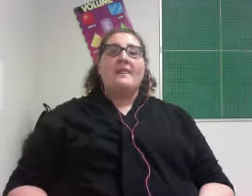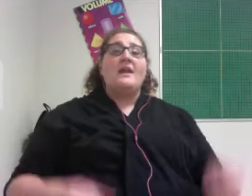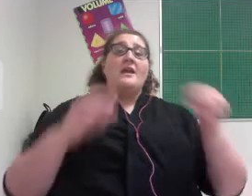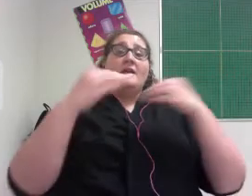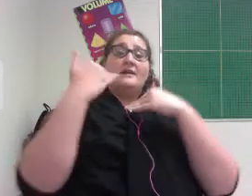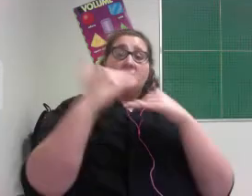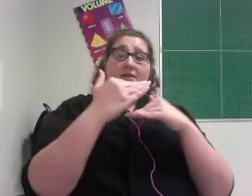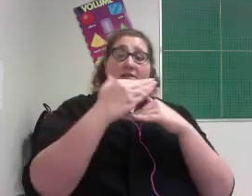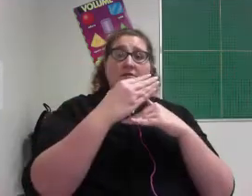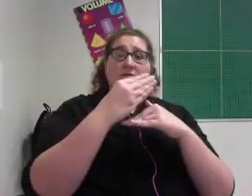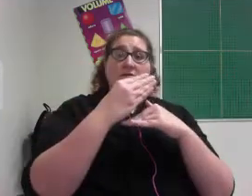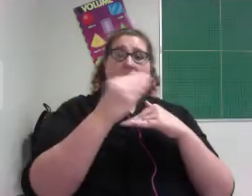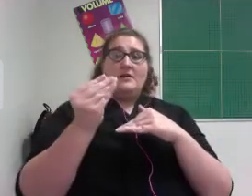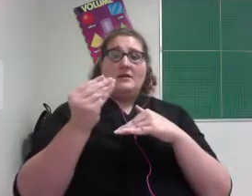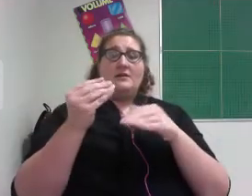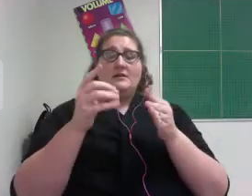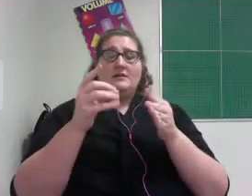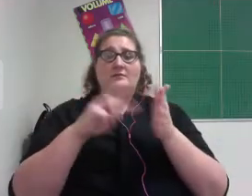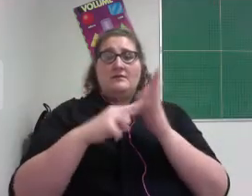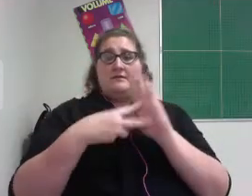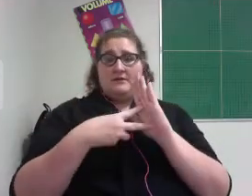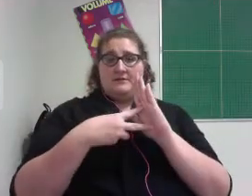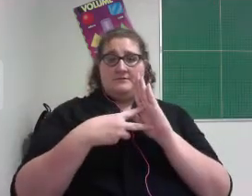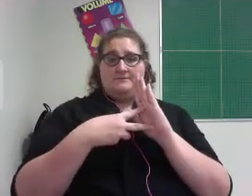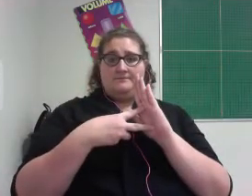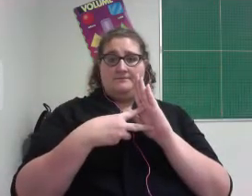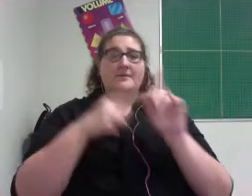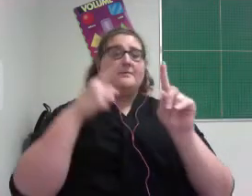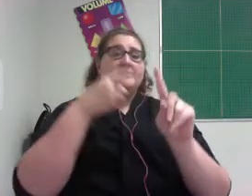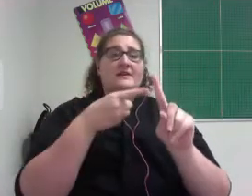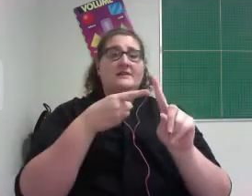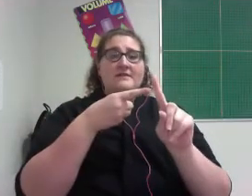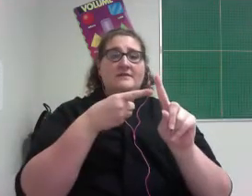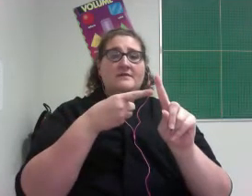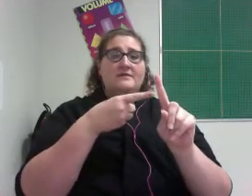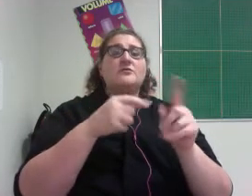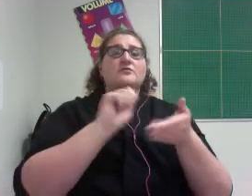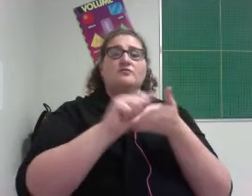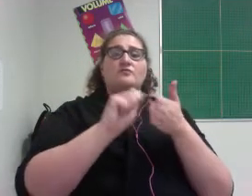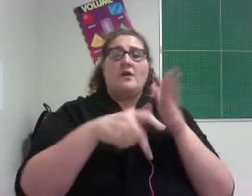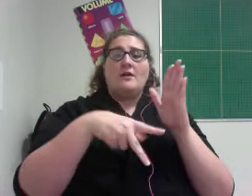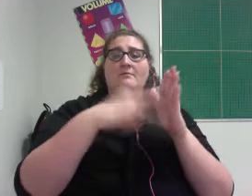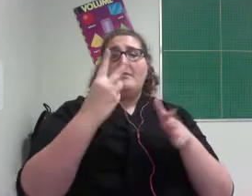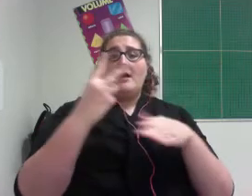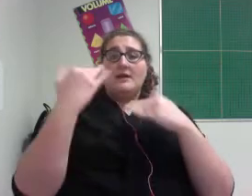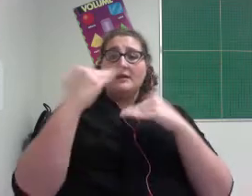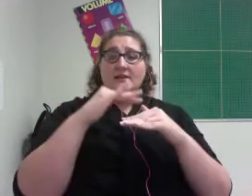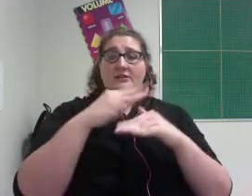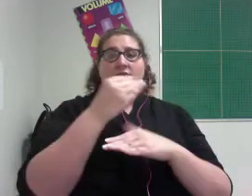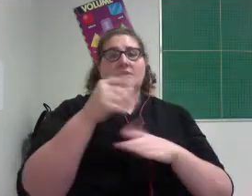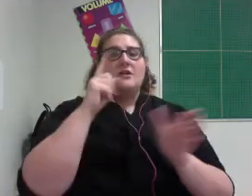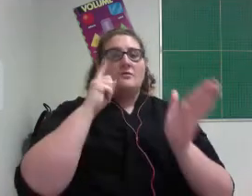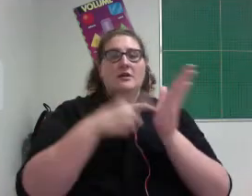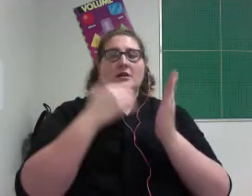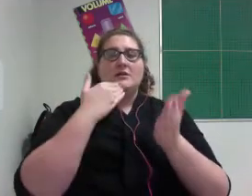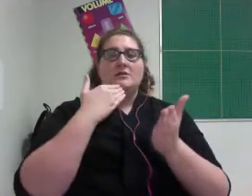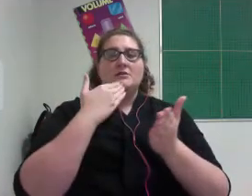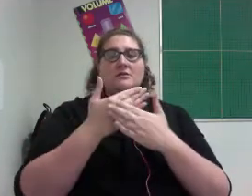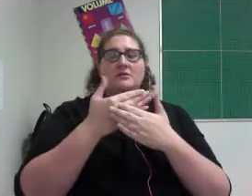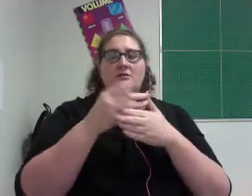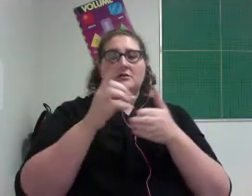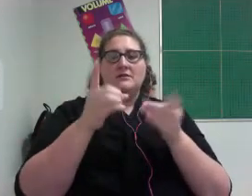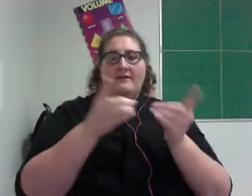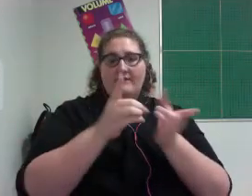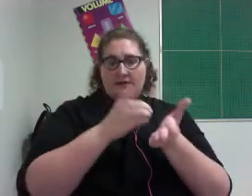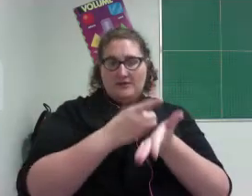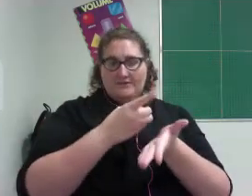Objectives: to write biconditionals and recognize good definitions. A biconditional statement. A biconditional is a single true